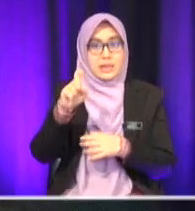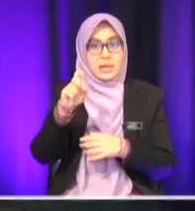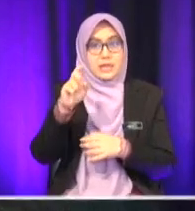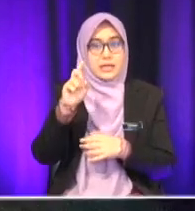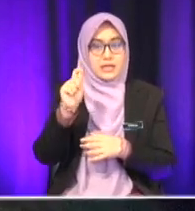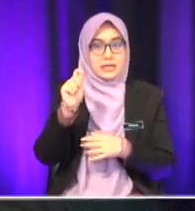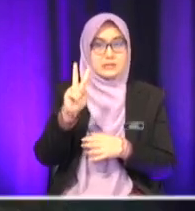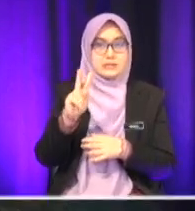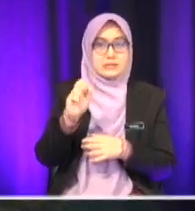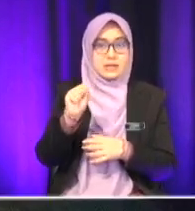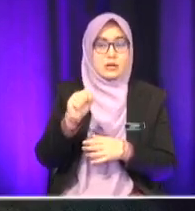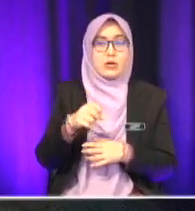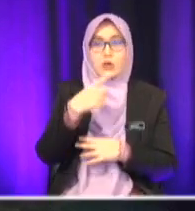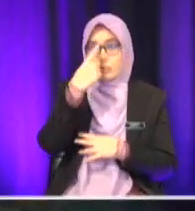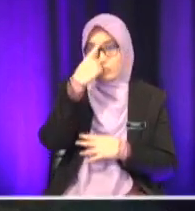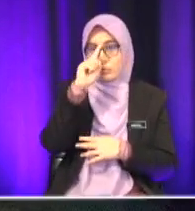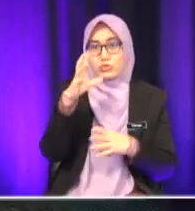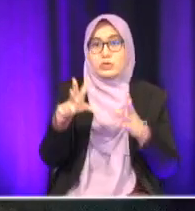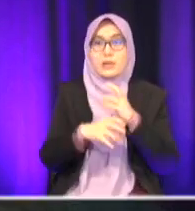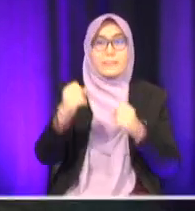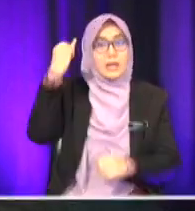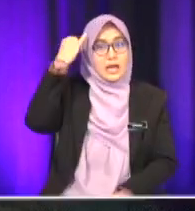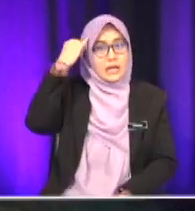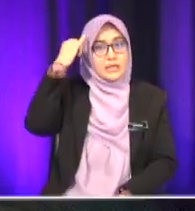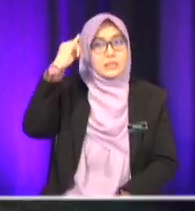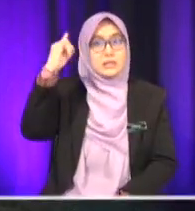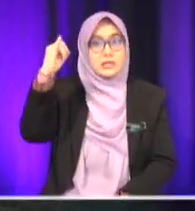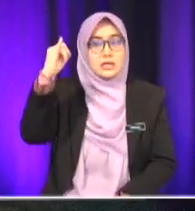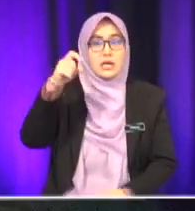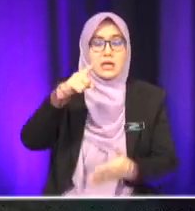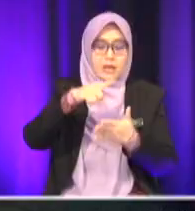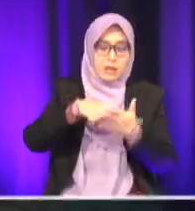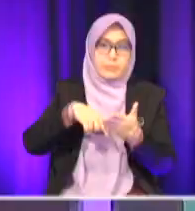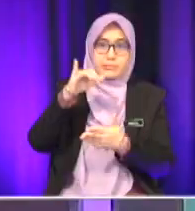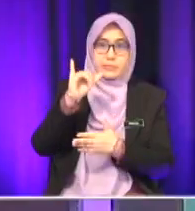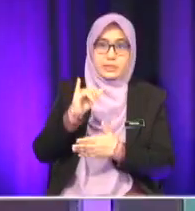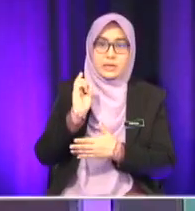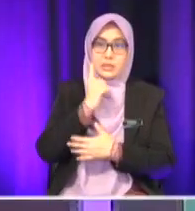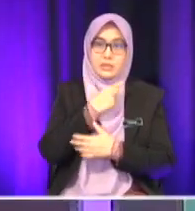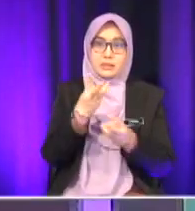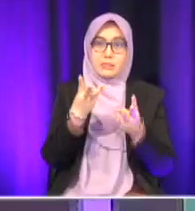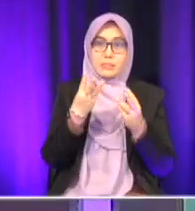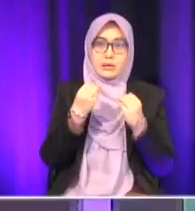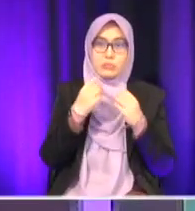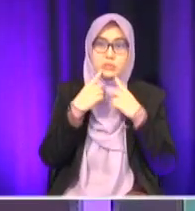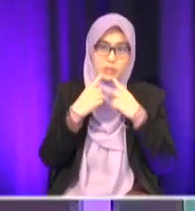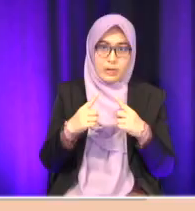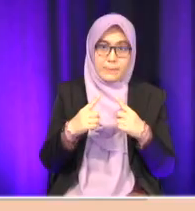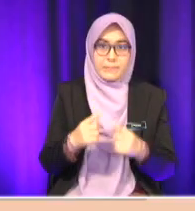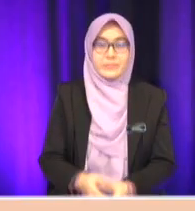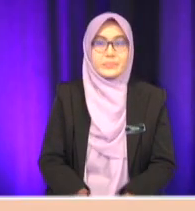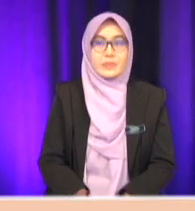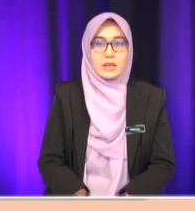what you are going to look for in the text. Okay, so number 1, read the